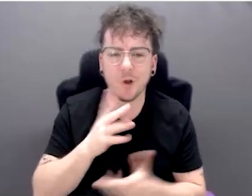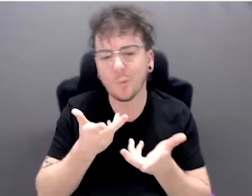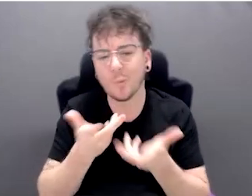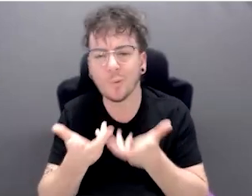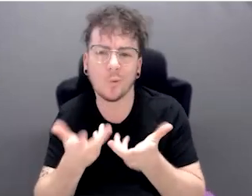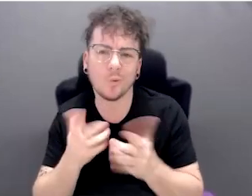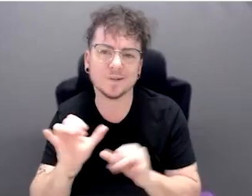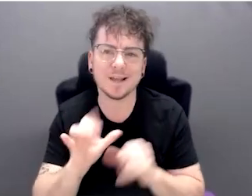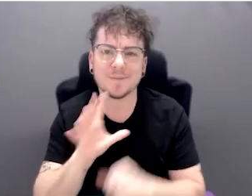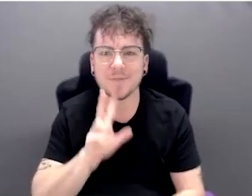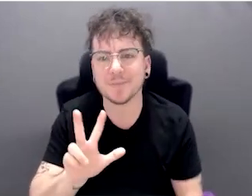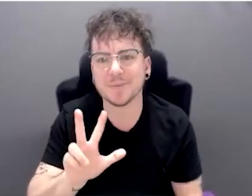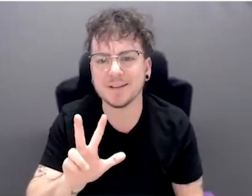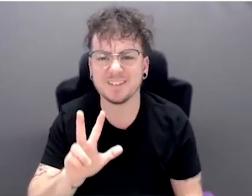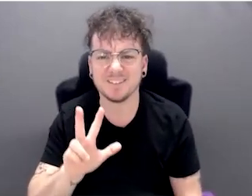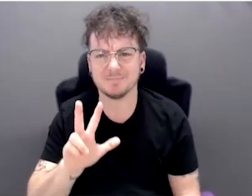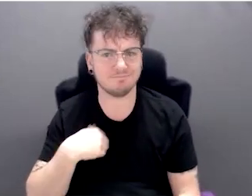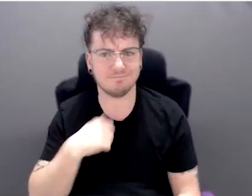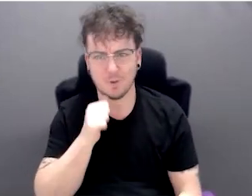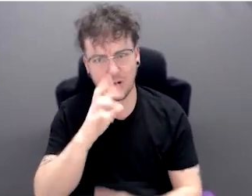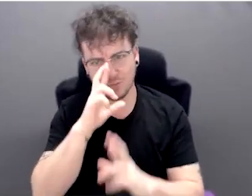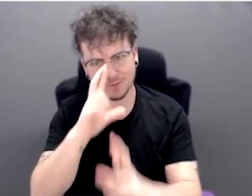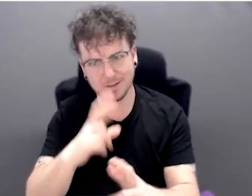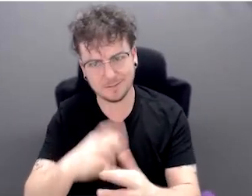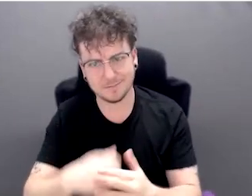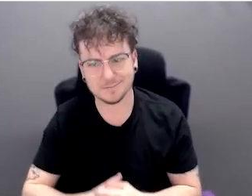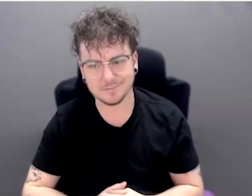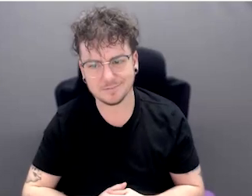3-year-old, which is very disrespectful," end quote.